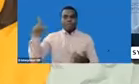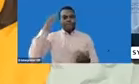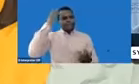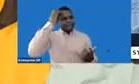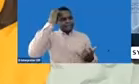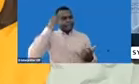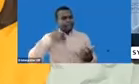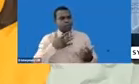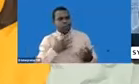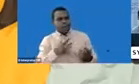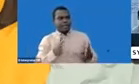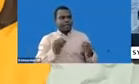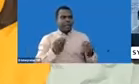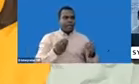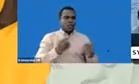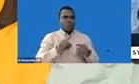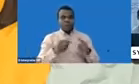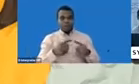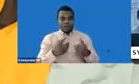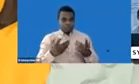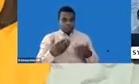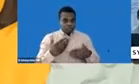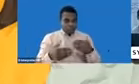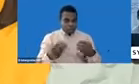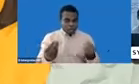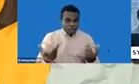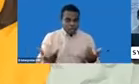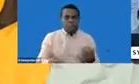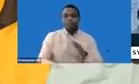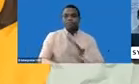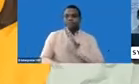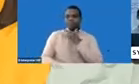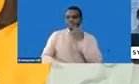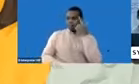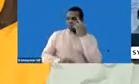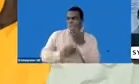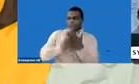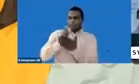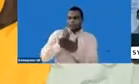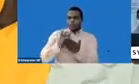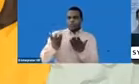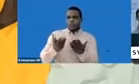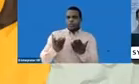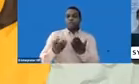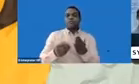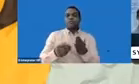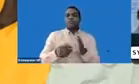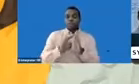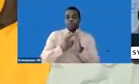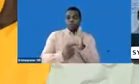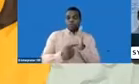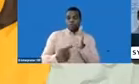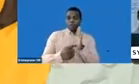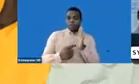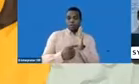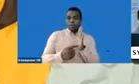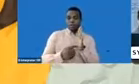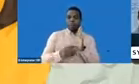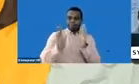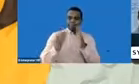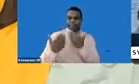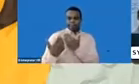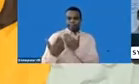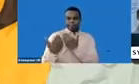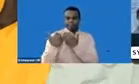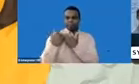required. Well, it's also legally required. So the website owner should provide an answer to the feedback or